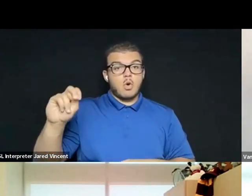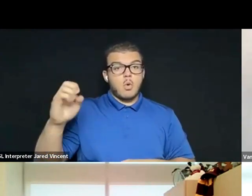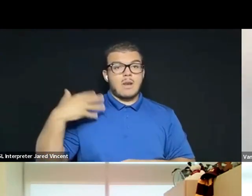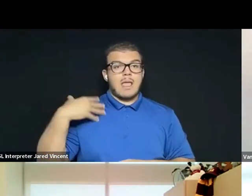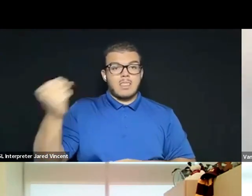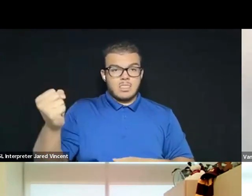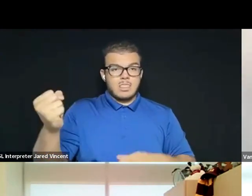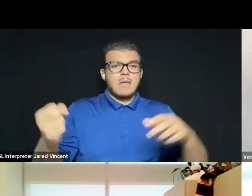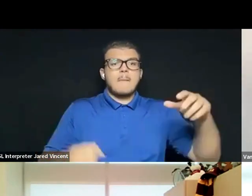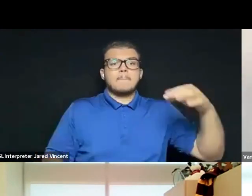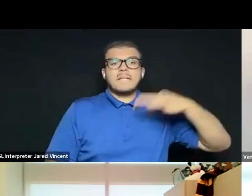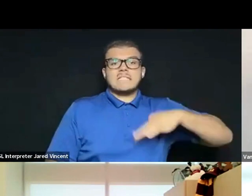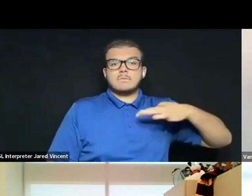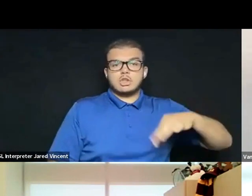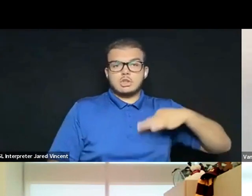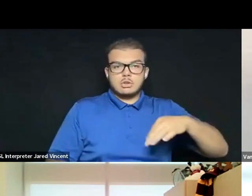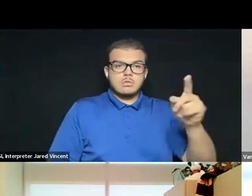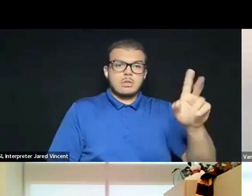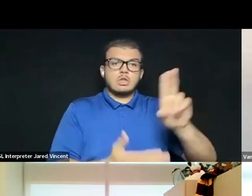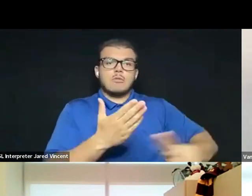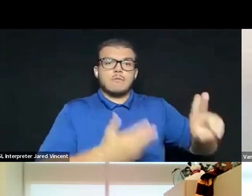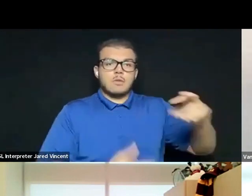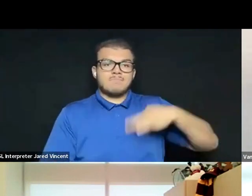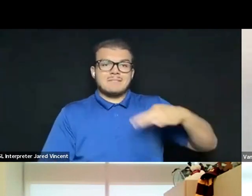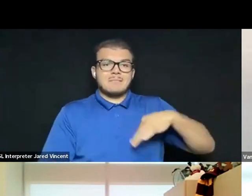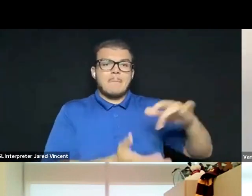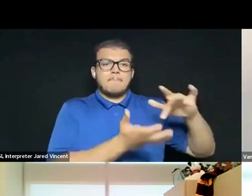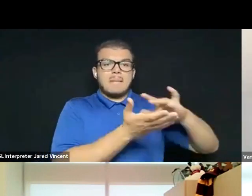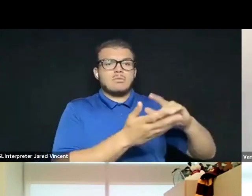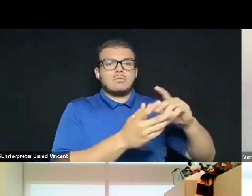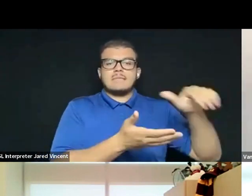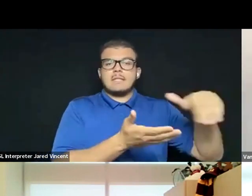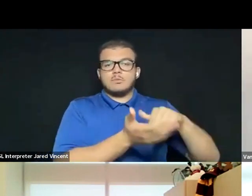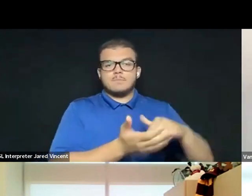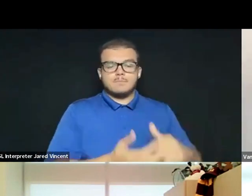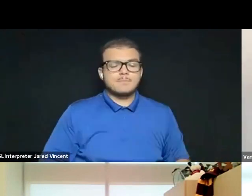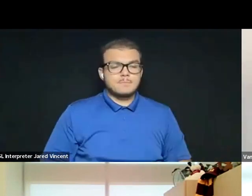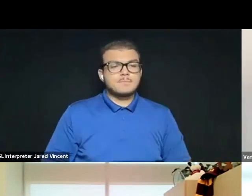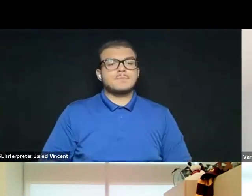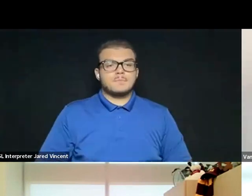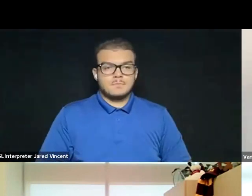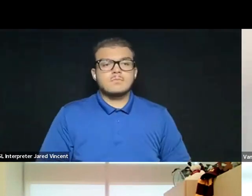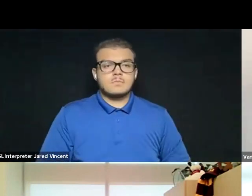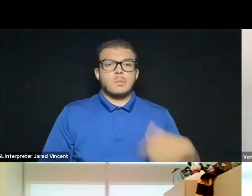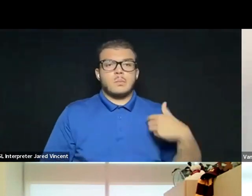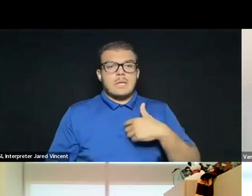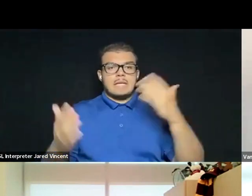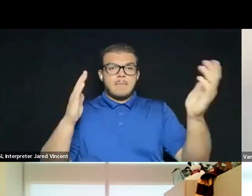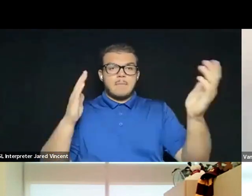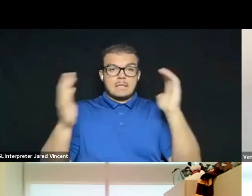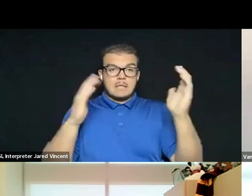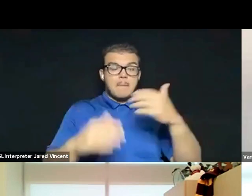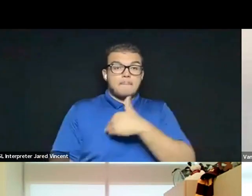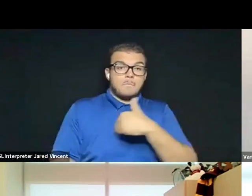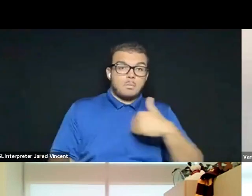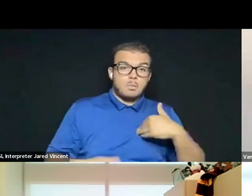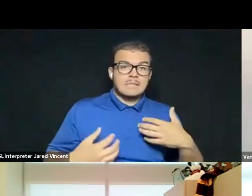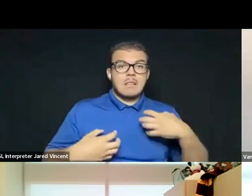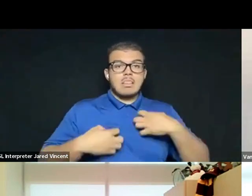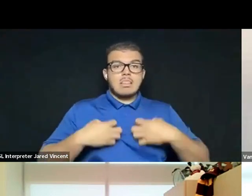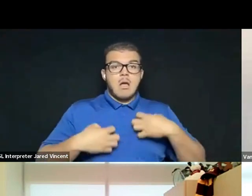in Pittsburgh with the University of Pittsburgh's Medical Center. So we were comparing breast and lung